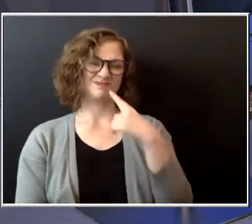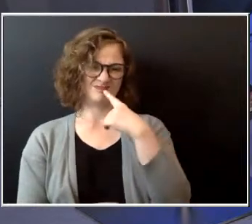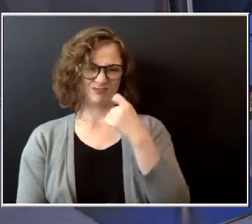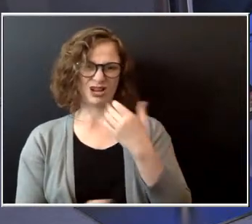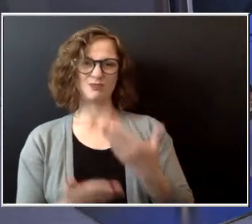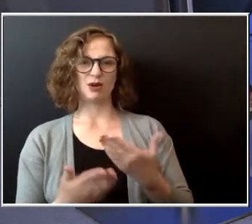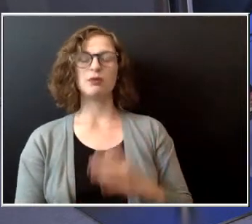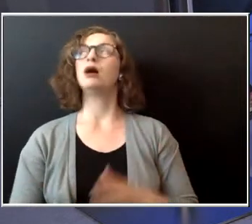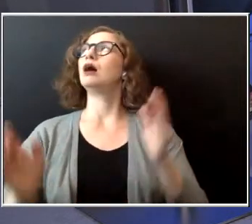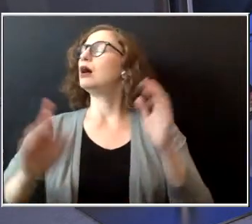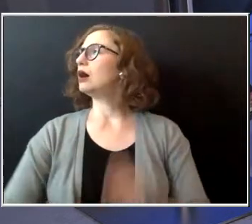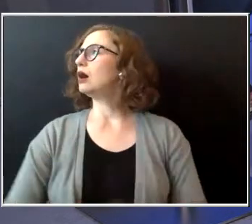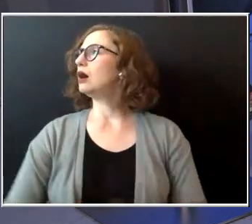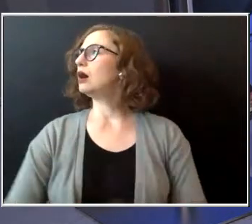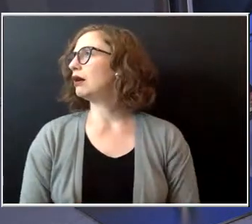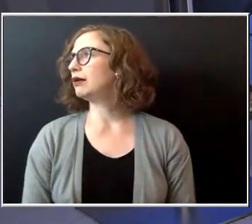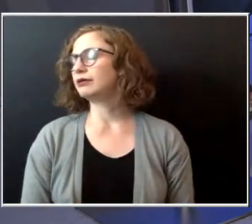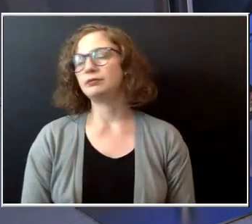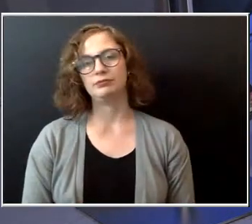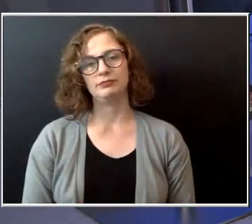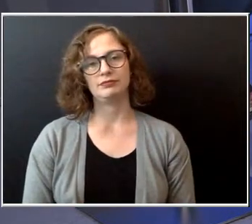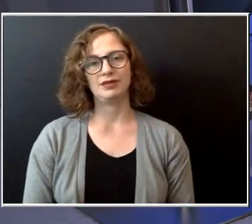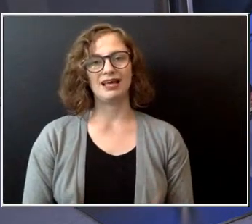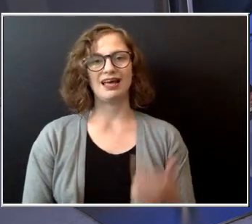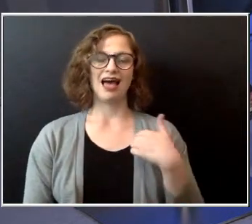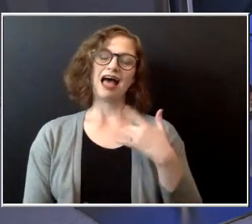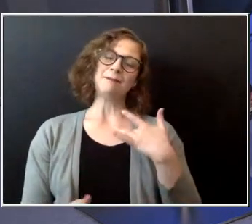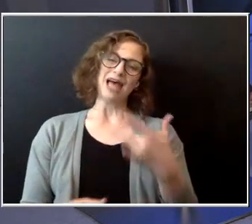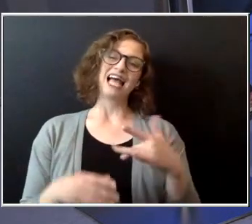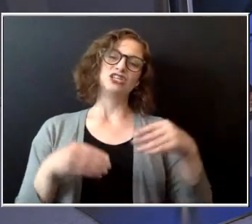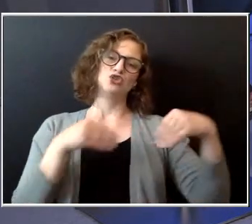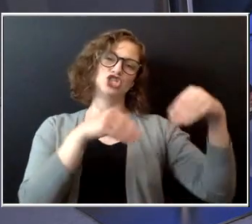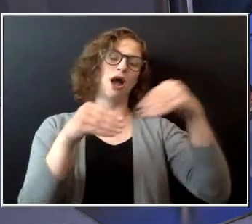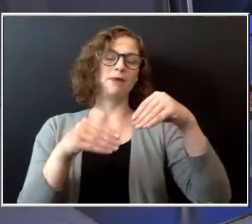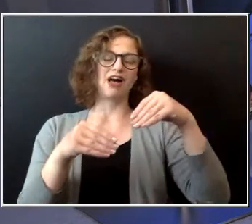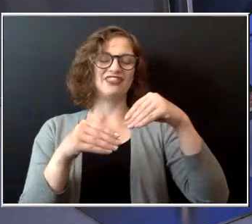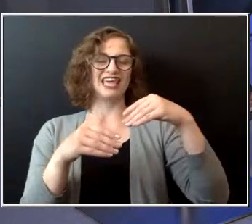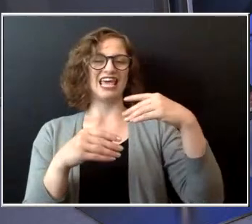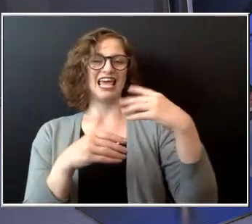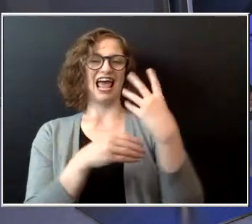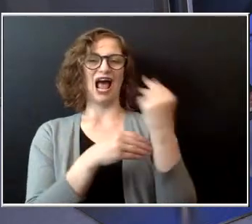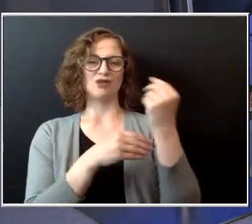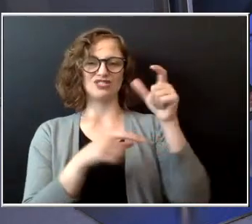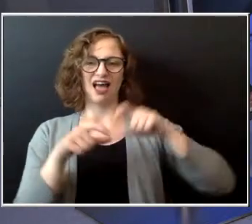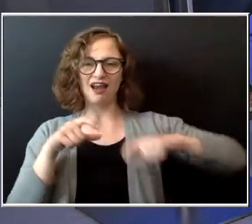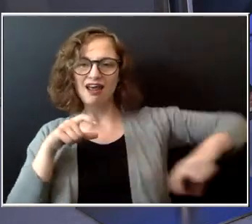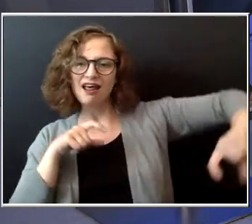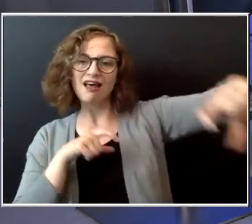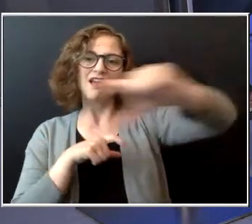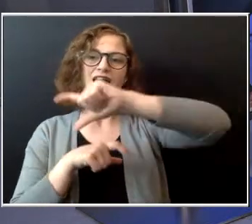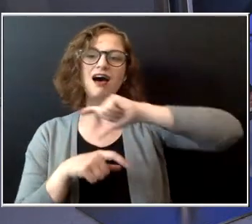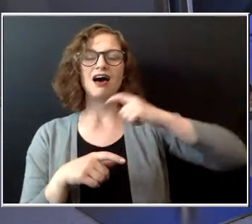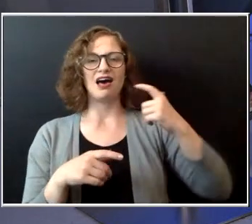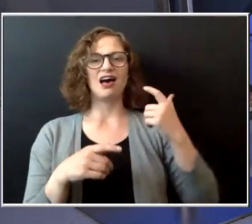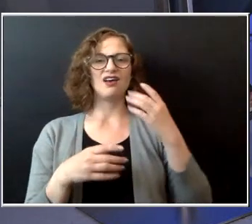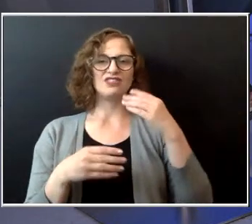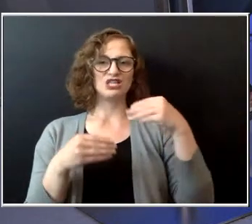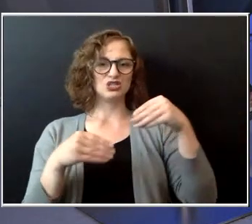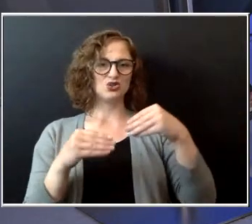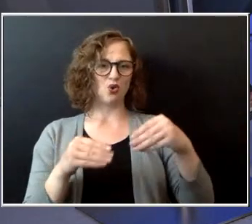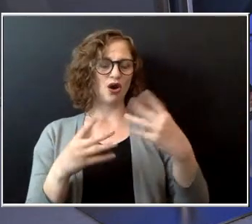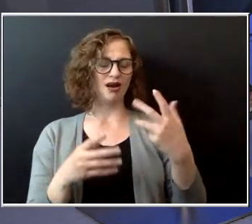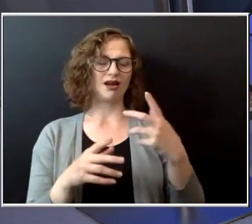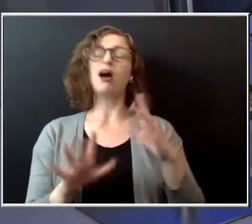around the corner, the outside of the grocery store, but every now and then you splurge and get some good stuff. Of course, yes. Nothing is off limits. It's just all